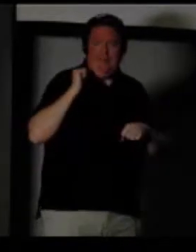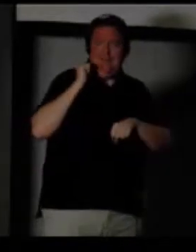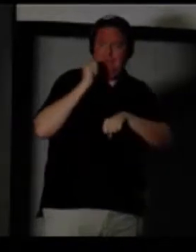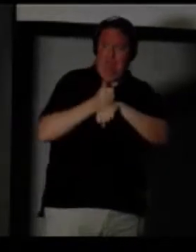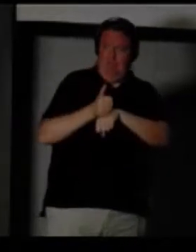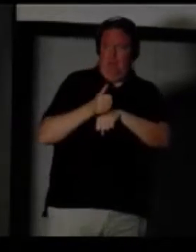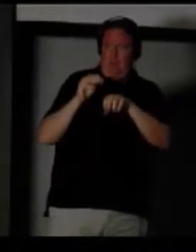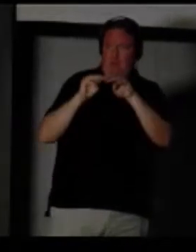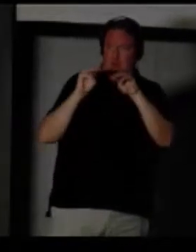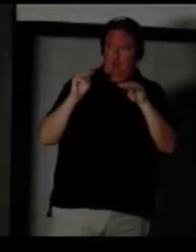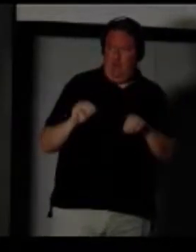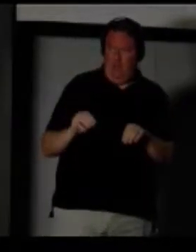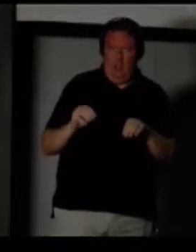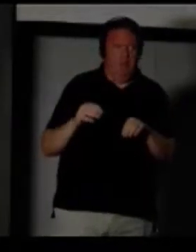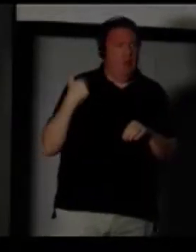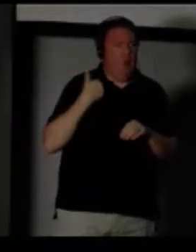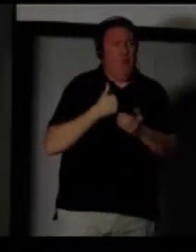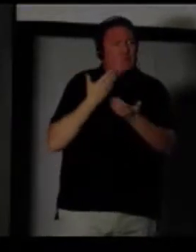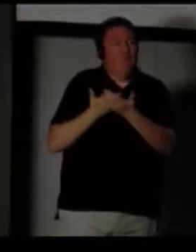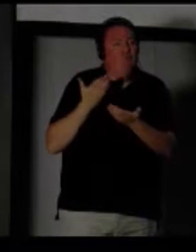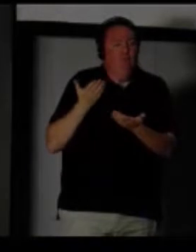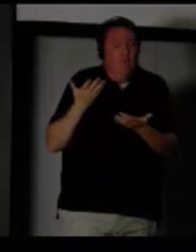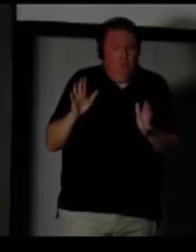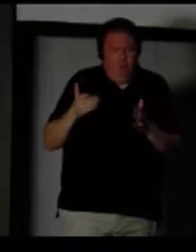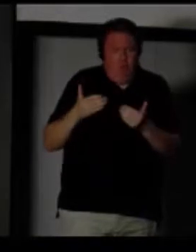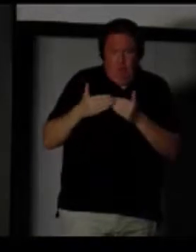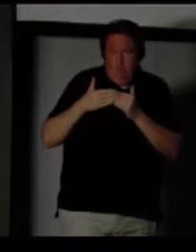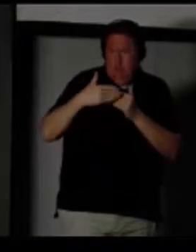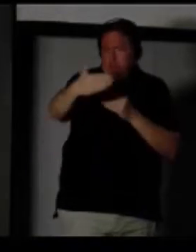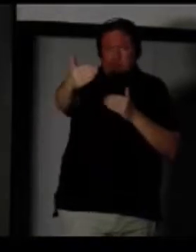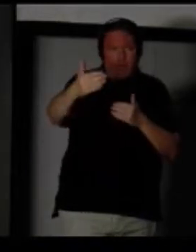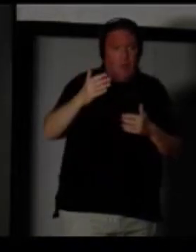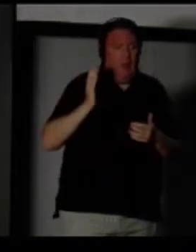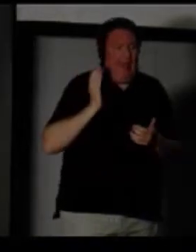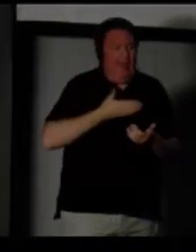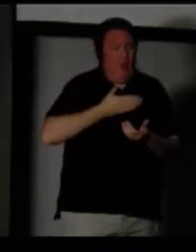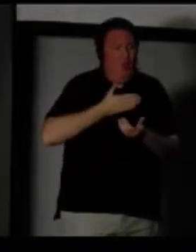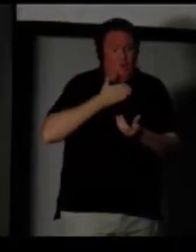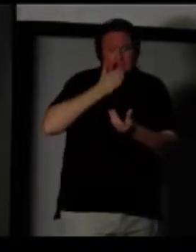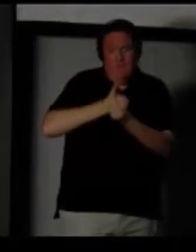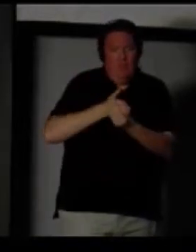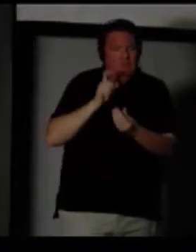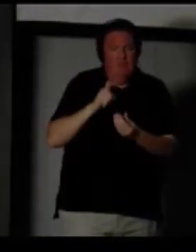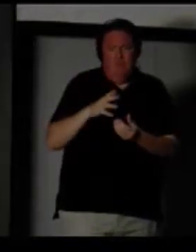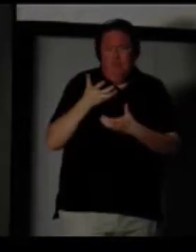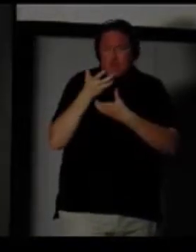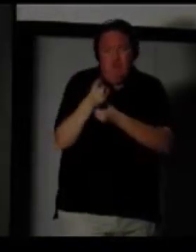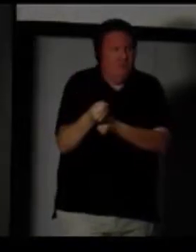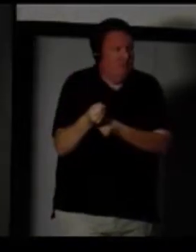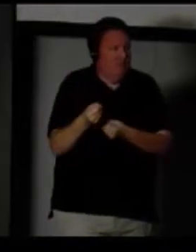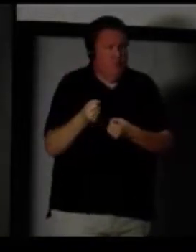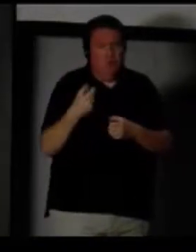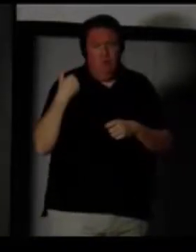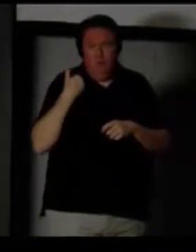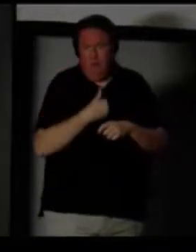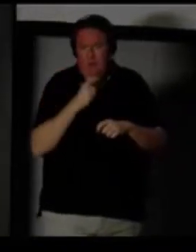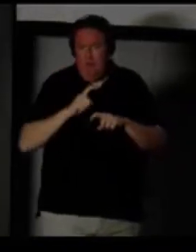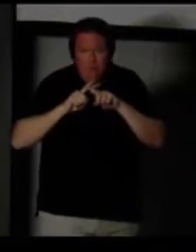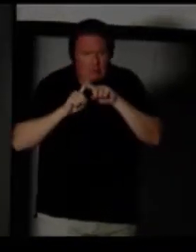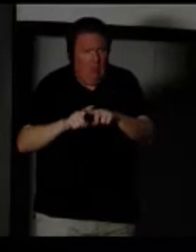straight. Therefore, it's really imperative for our records to be trustworthy and reliable.